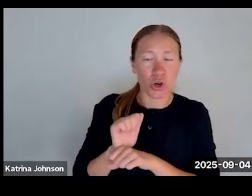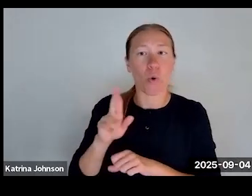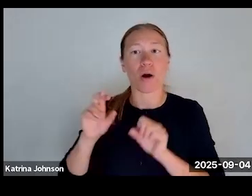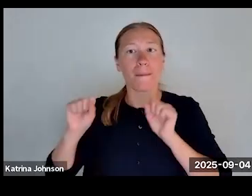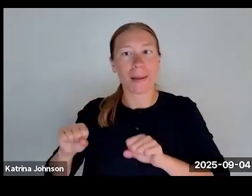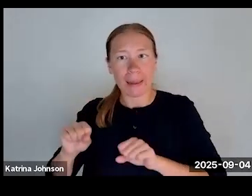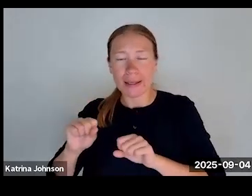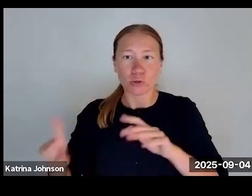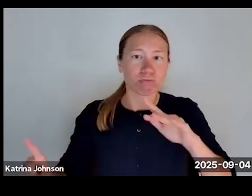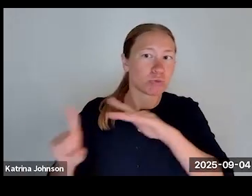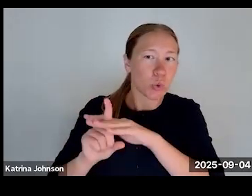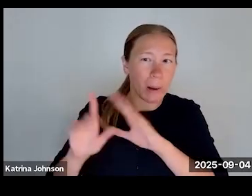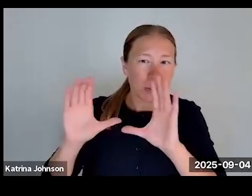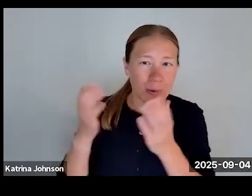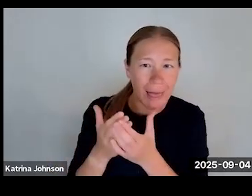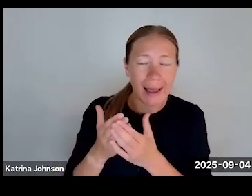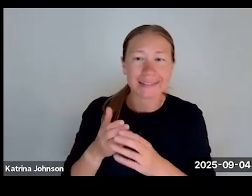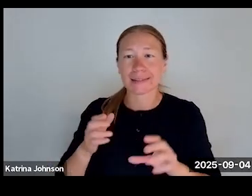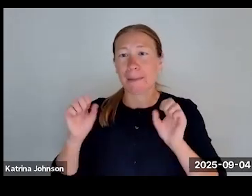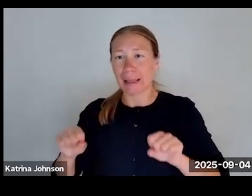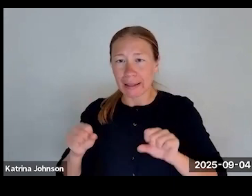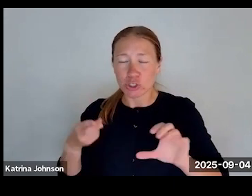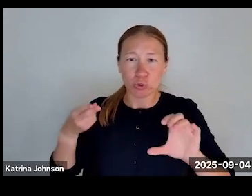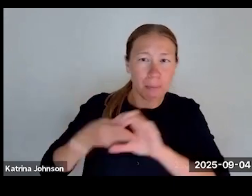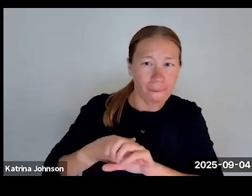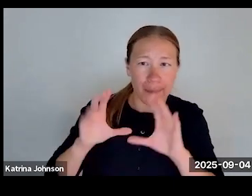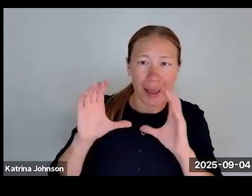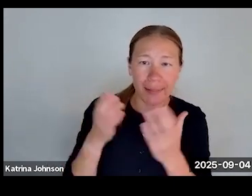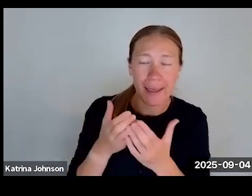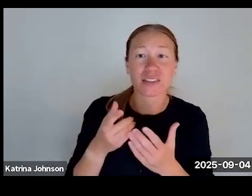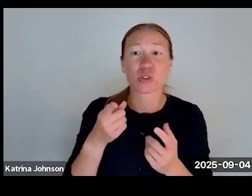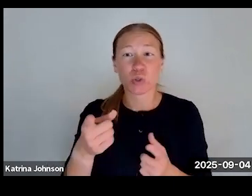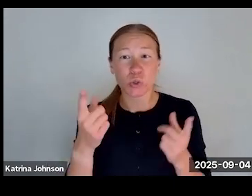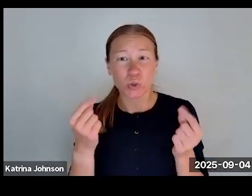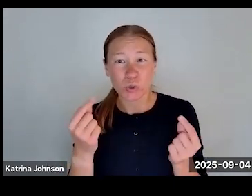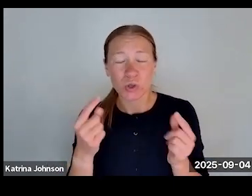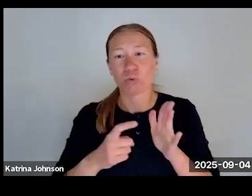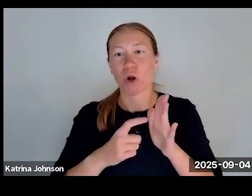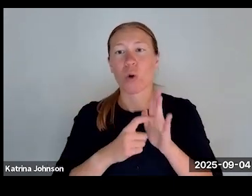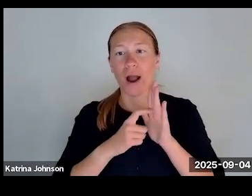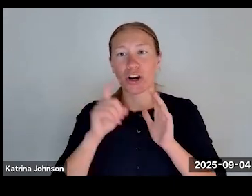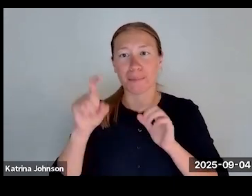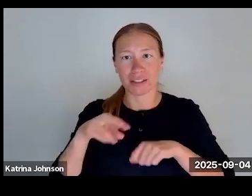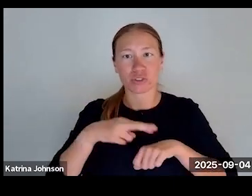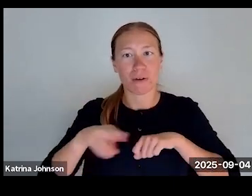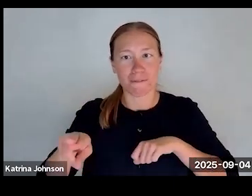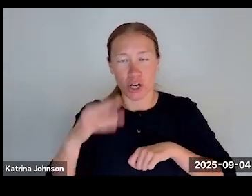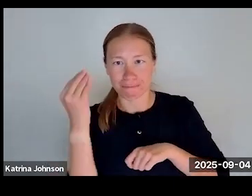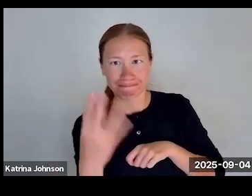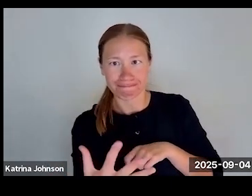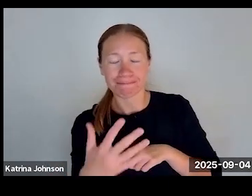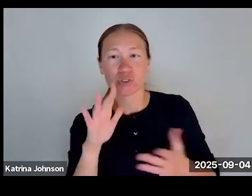attend class or ability to participate, you are required to refer them to SSD.